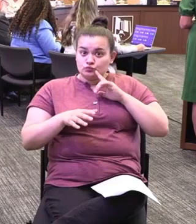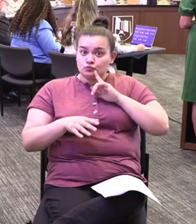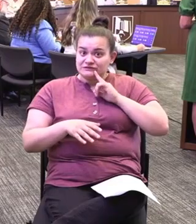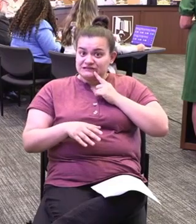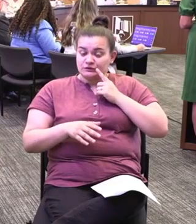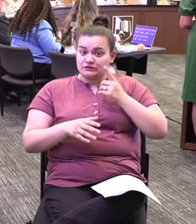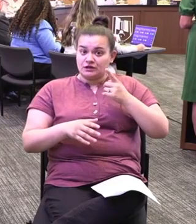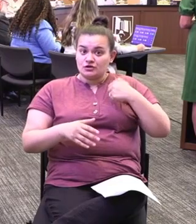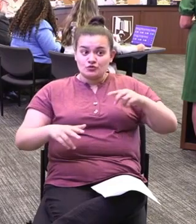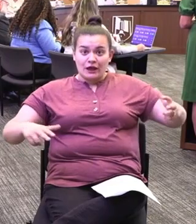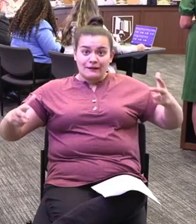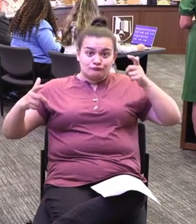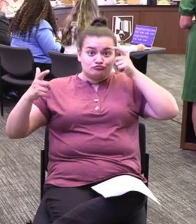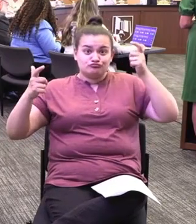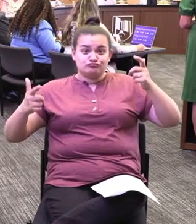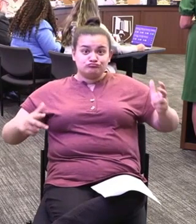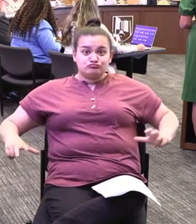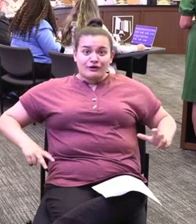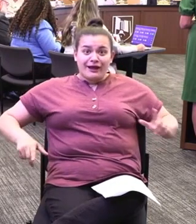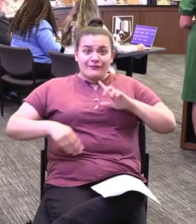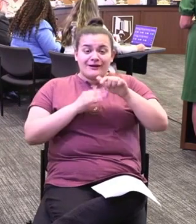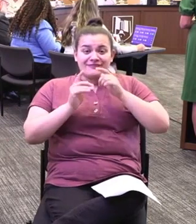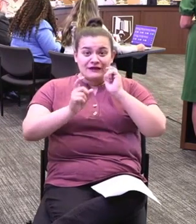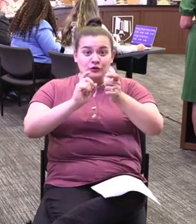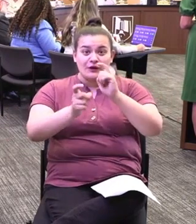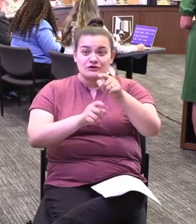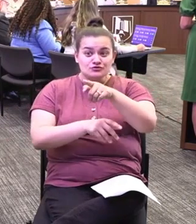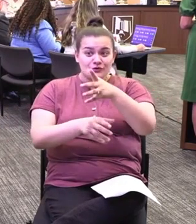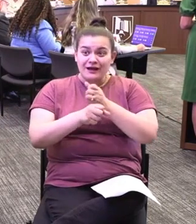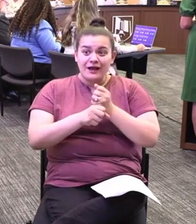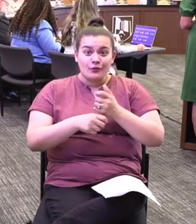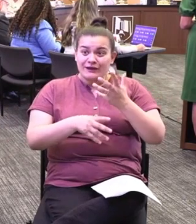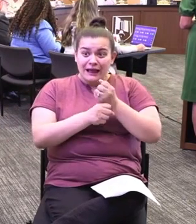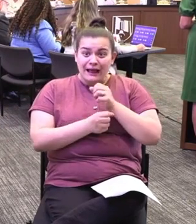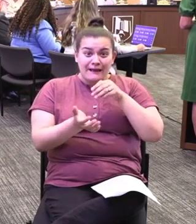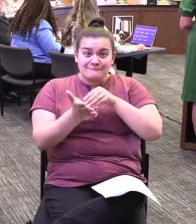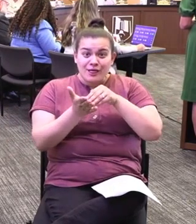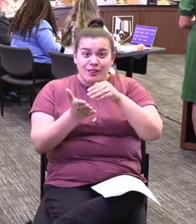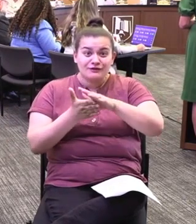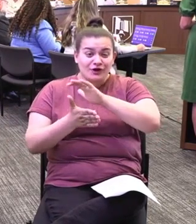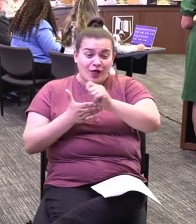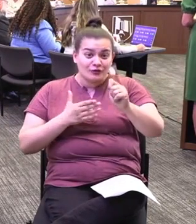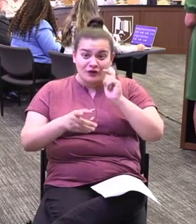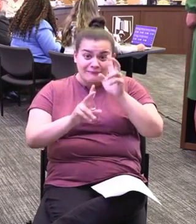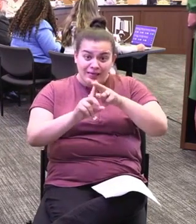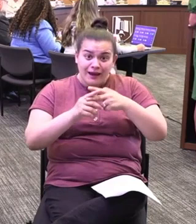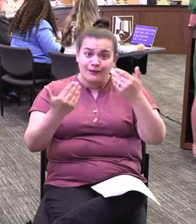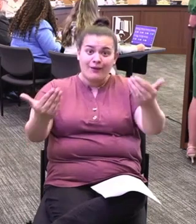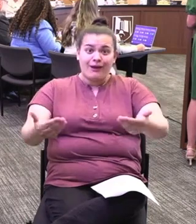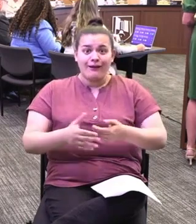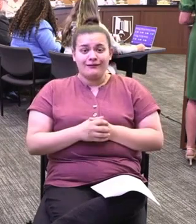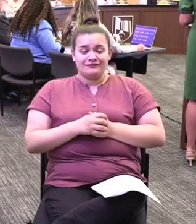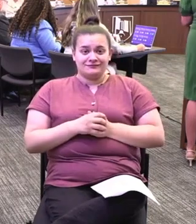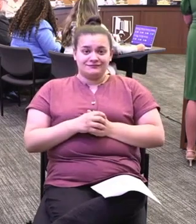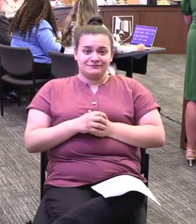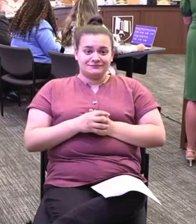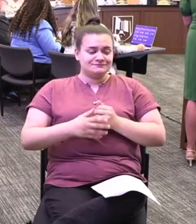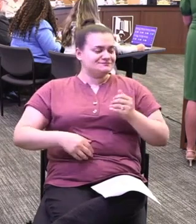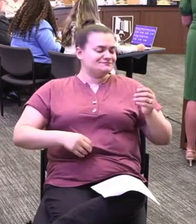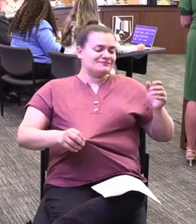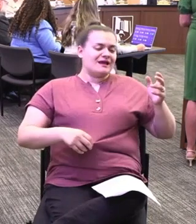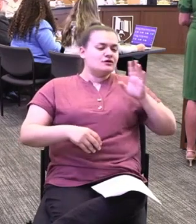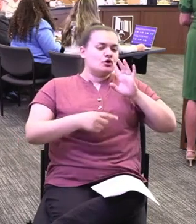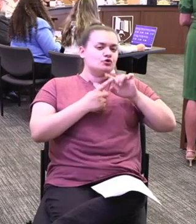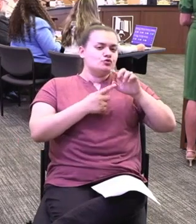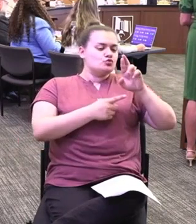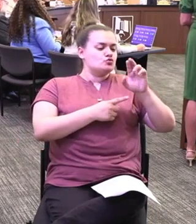and brag about that donation you got. Like, we just got $1 million, guys. Come on, apply for it, right? Exactly. Thank you. Exactly. Thank you. And I did talk to